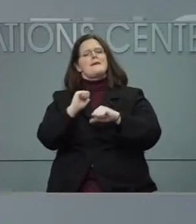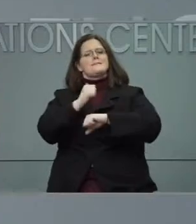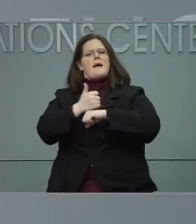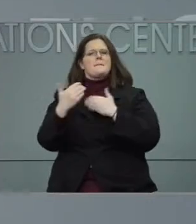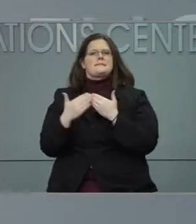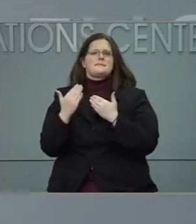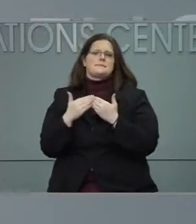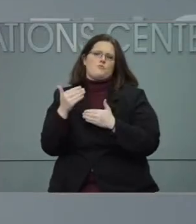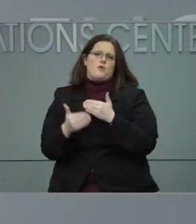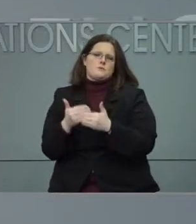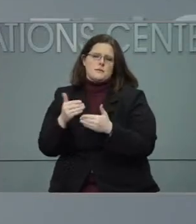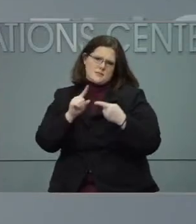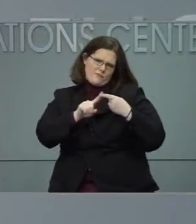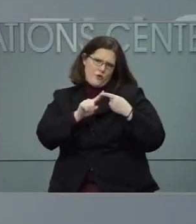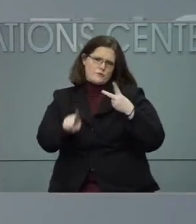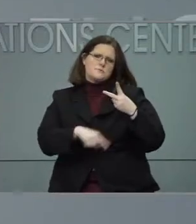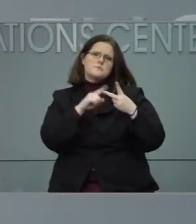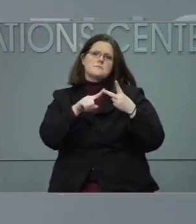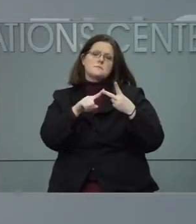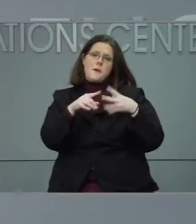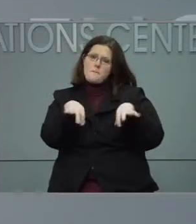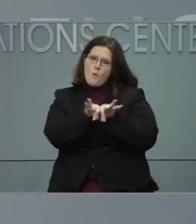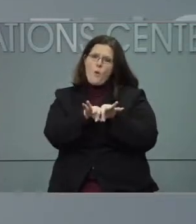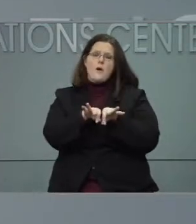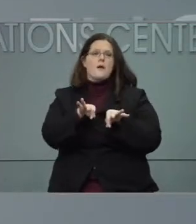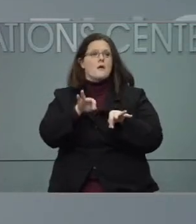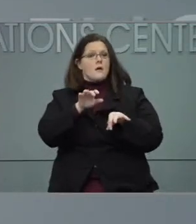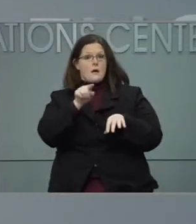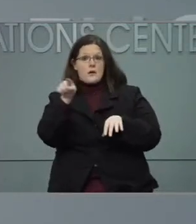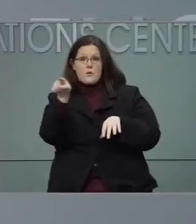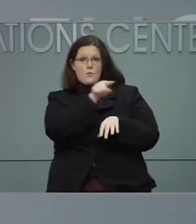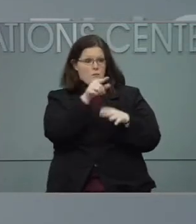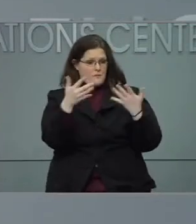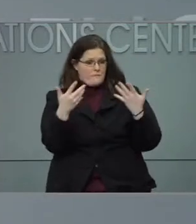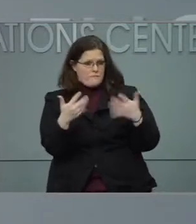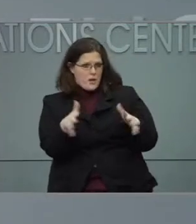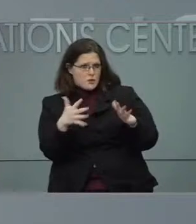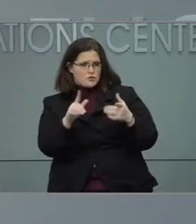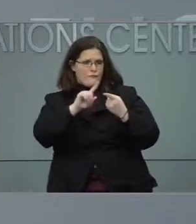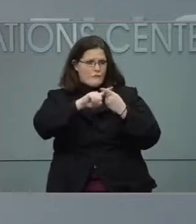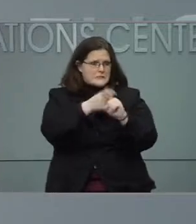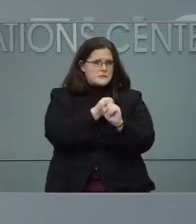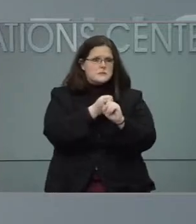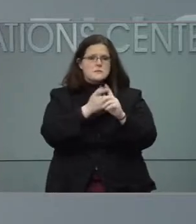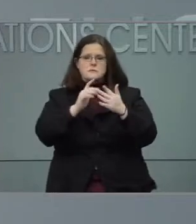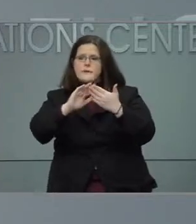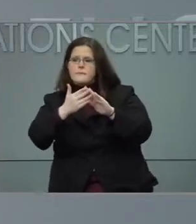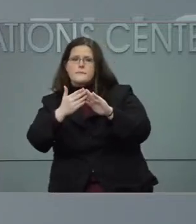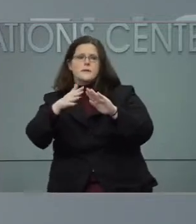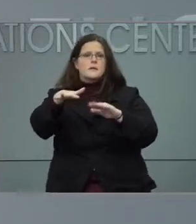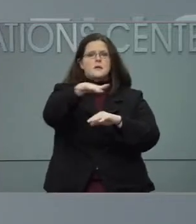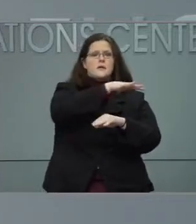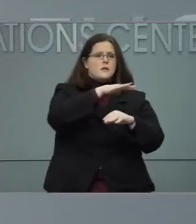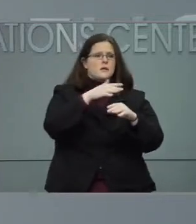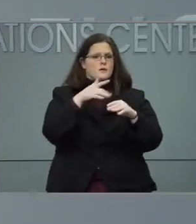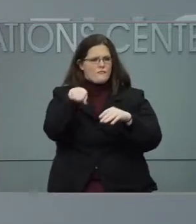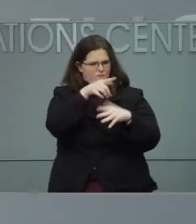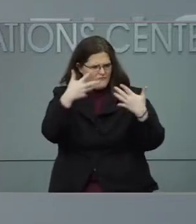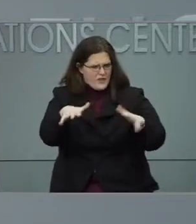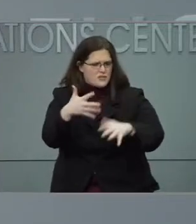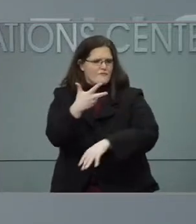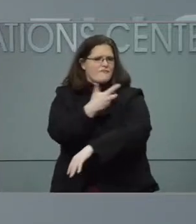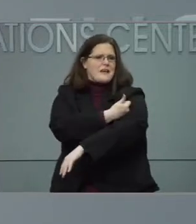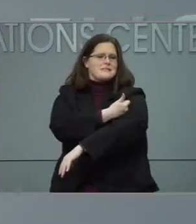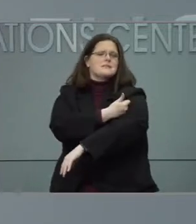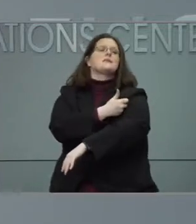to make sure that folks are hearing from their friends, their family, from their trusted community members. That's why we launched